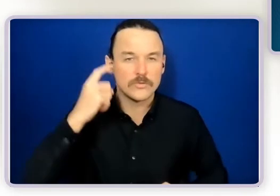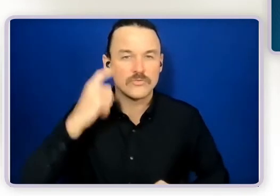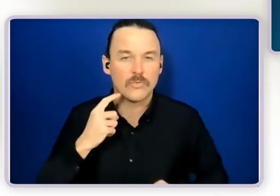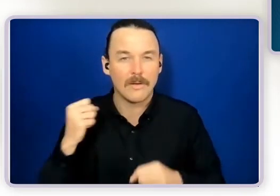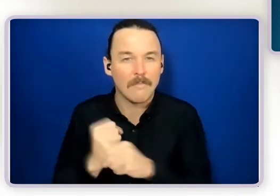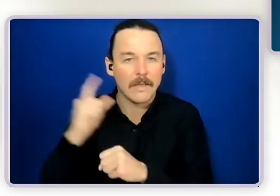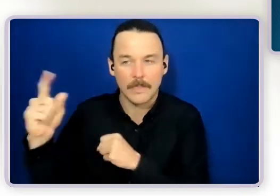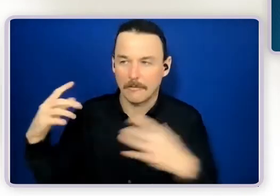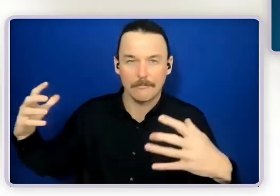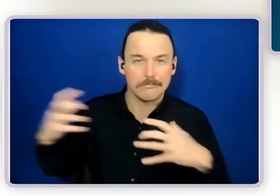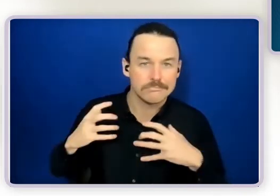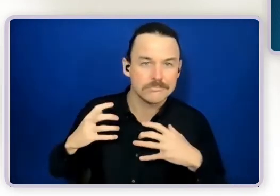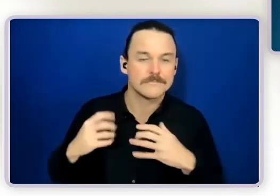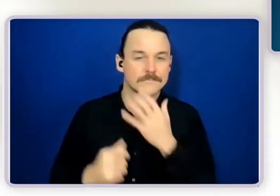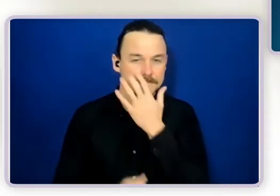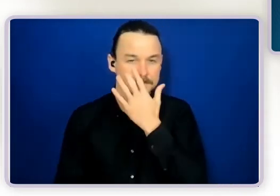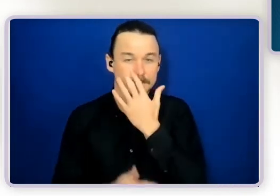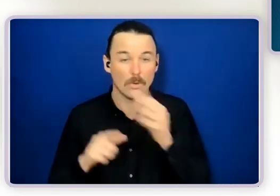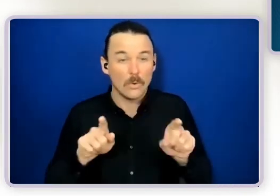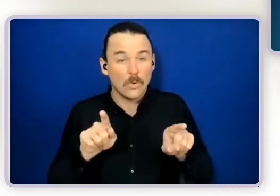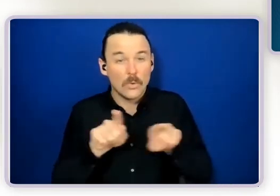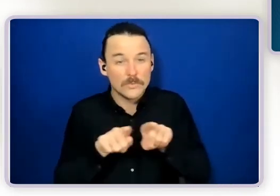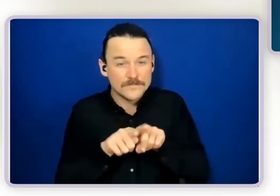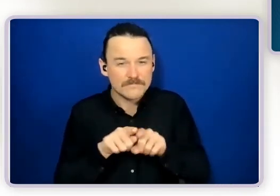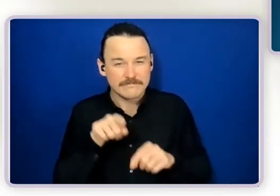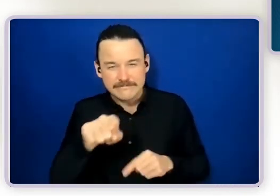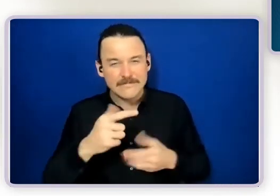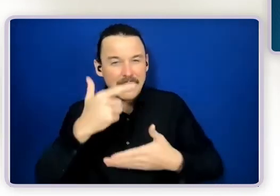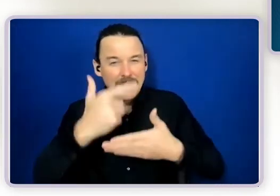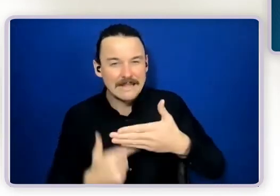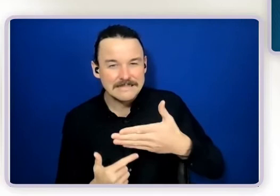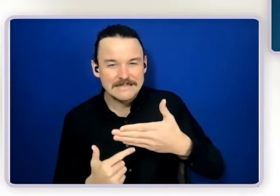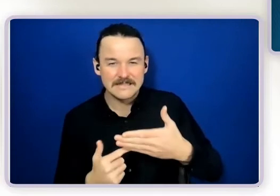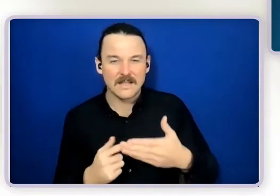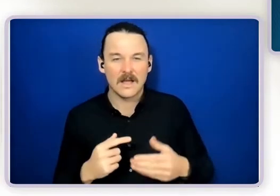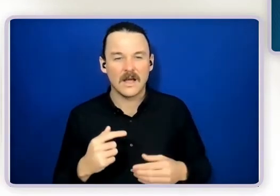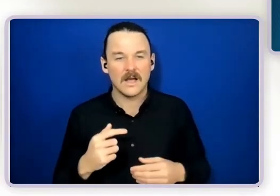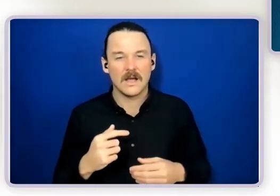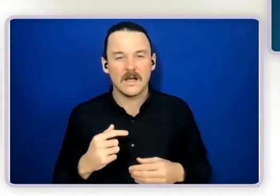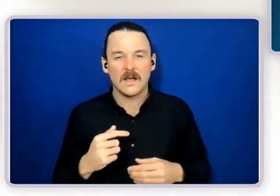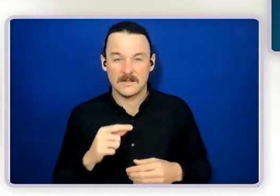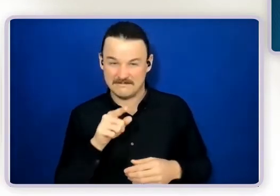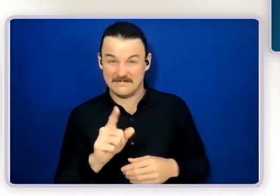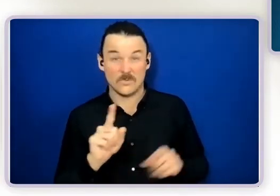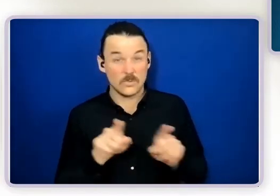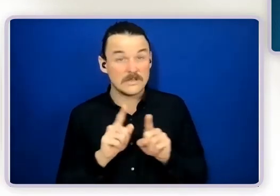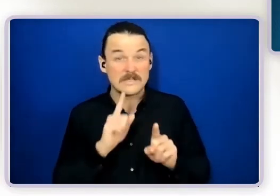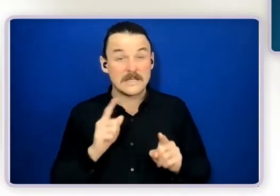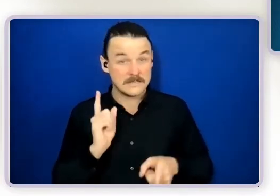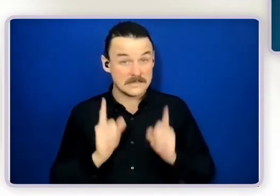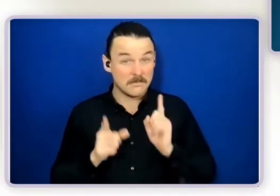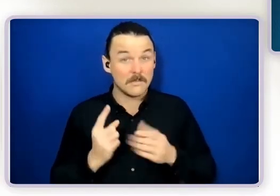although it does come up later in the guide, is injury and death.